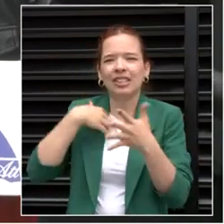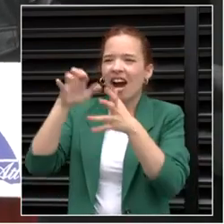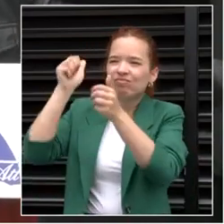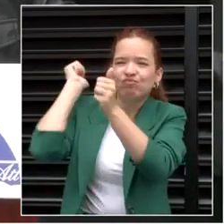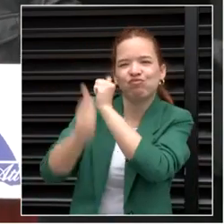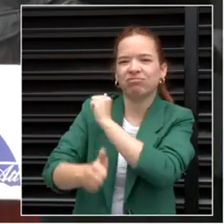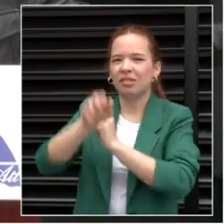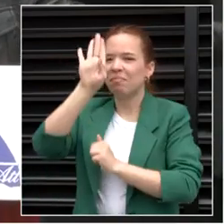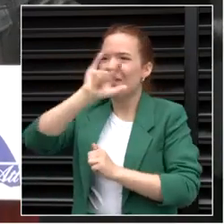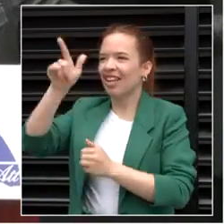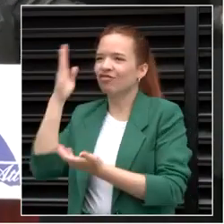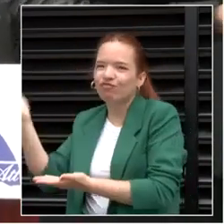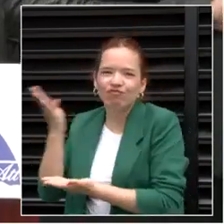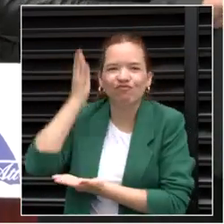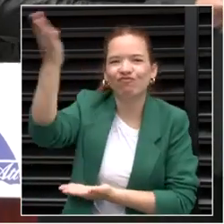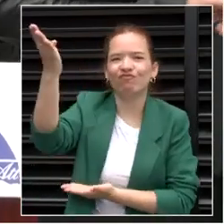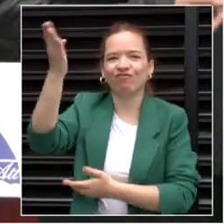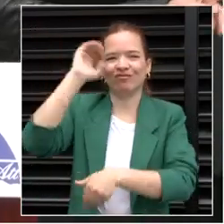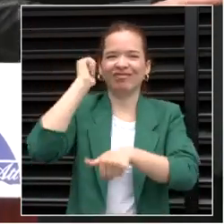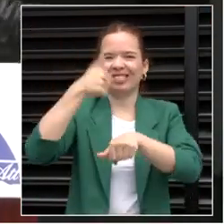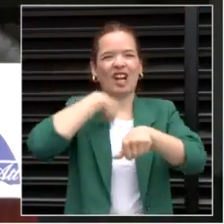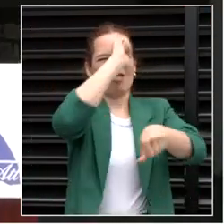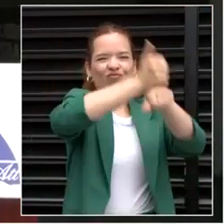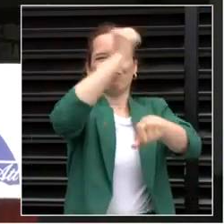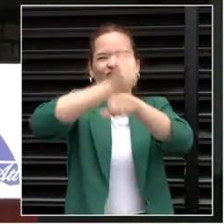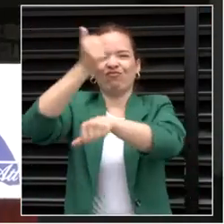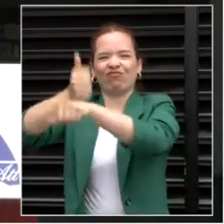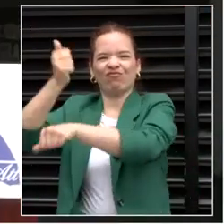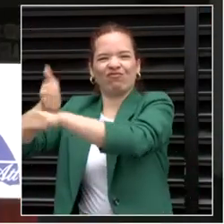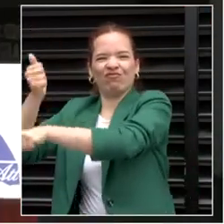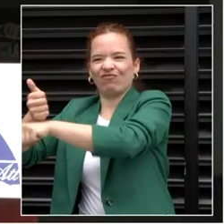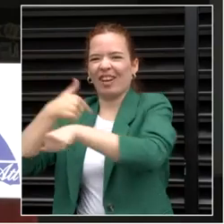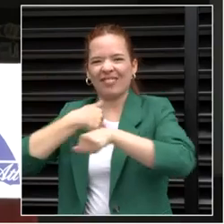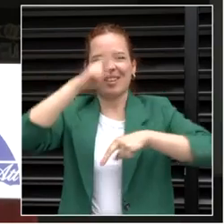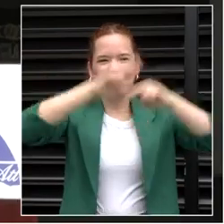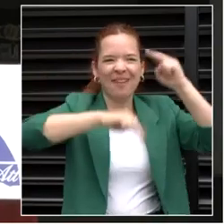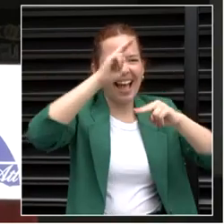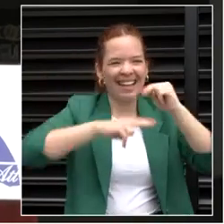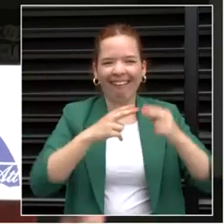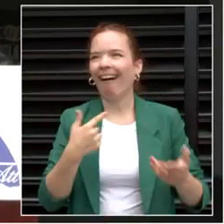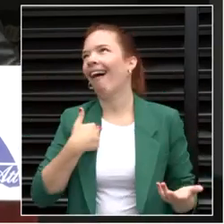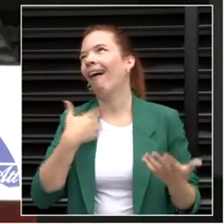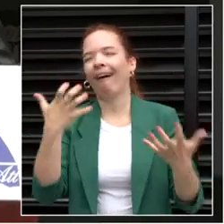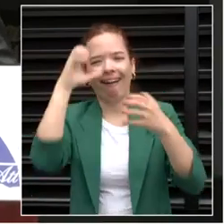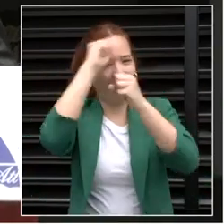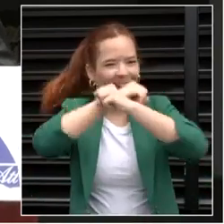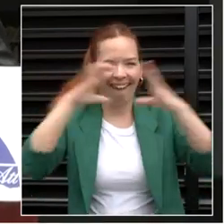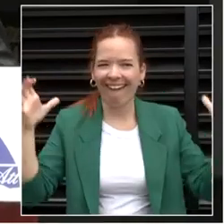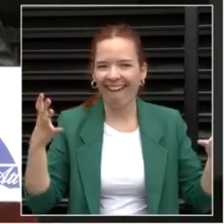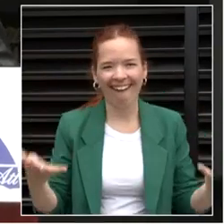town upon entering. That's a lot of sculptures. But I